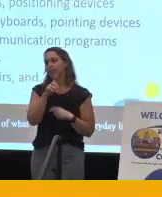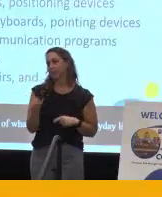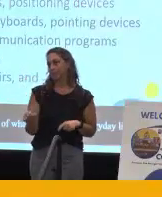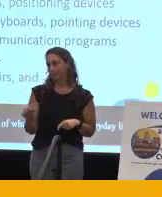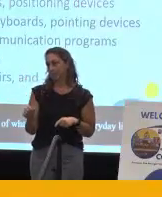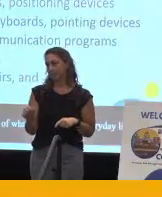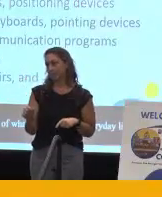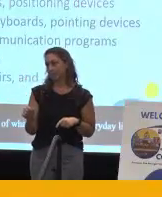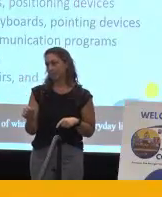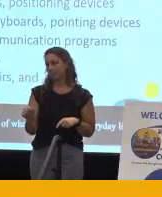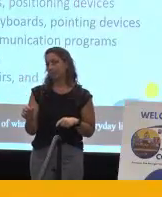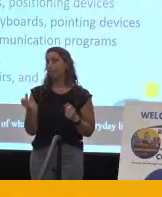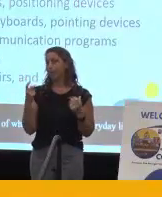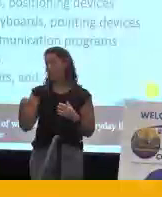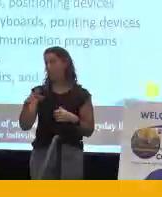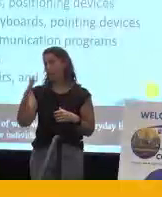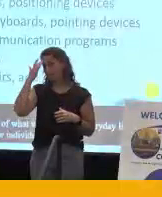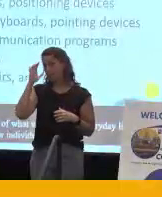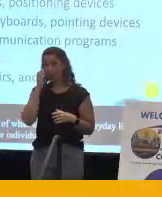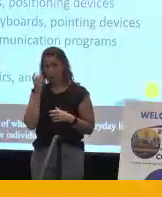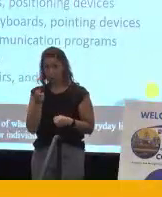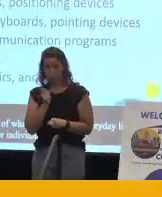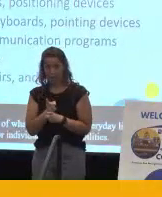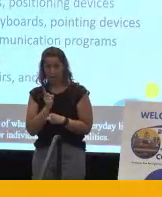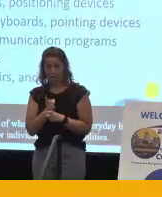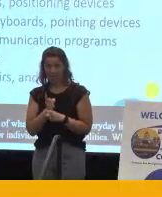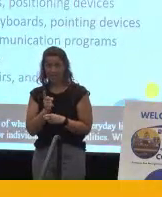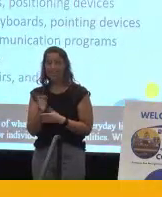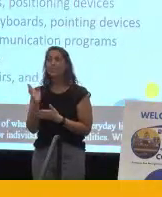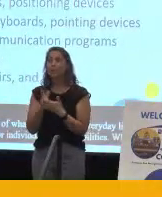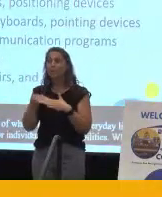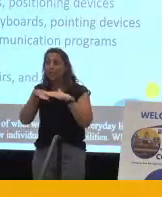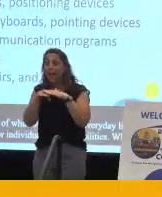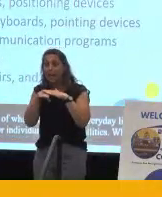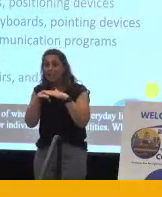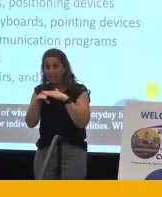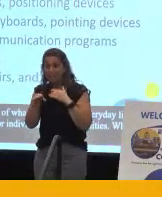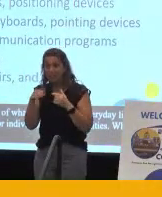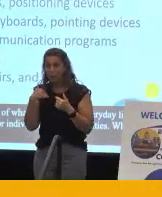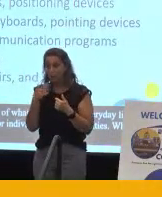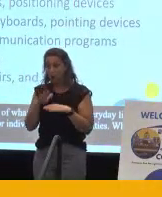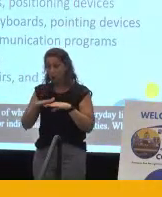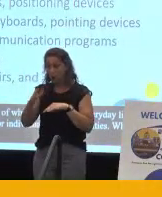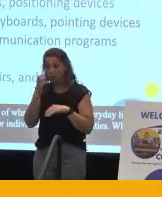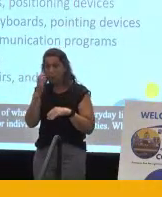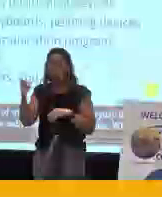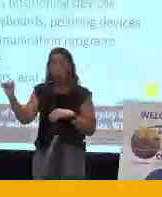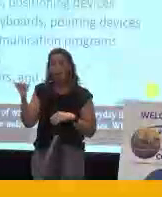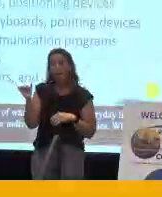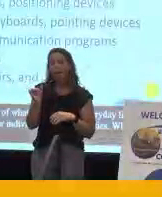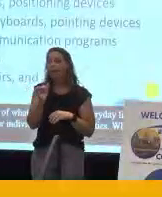When you think about, many of you have a smartphone sitting in front of you, some of the access features that you have on your phone, such as